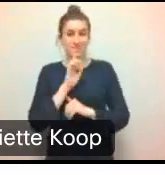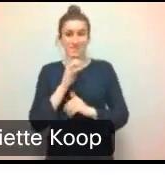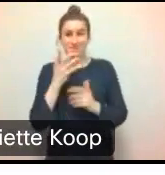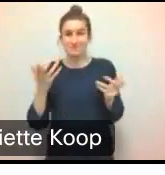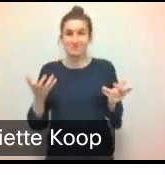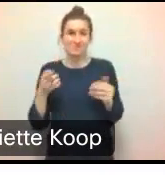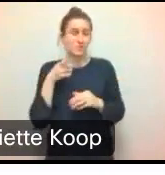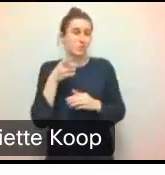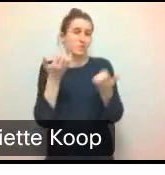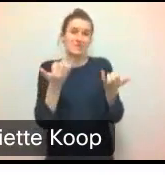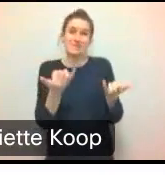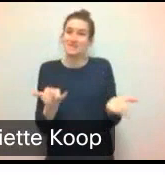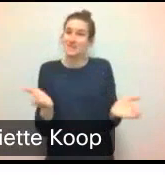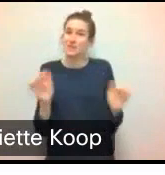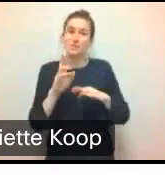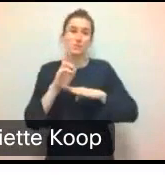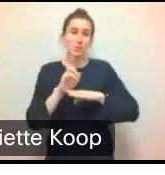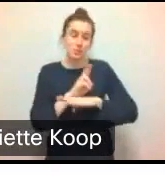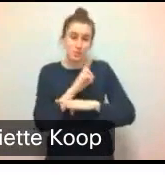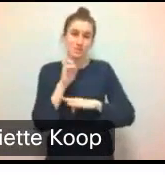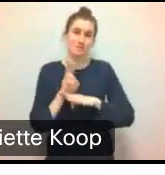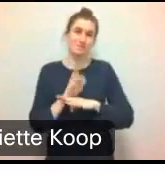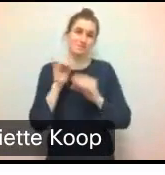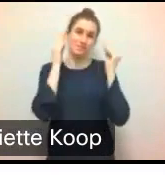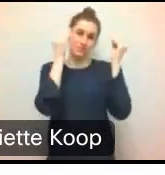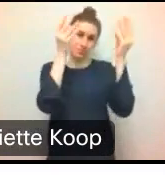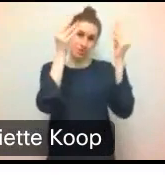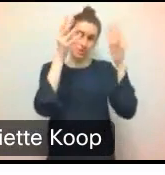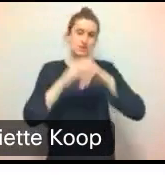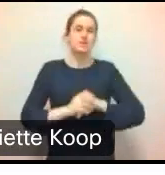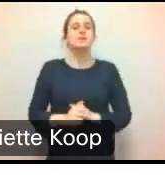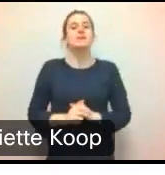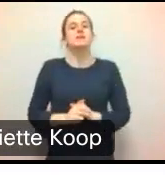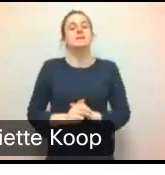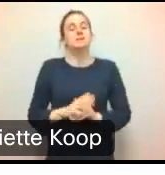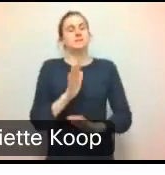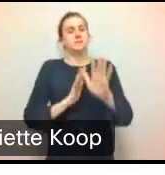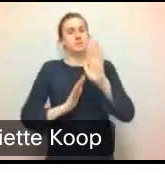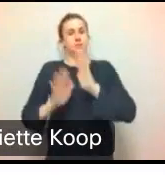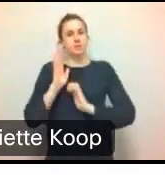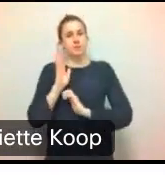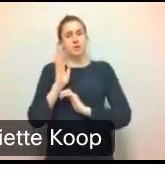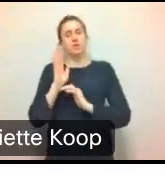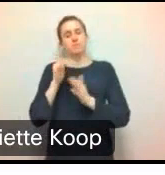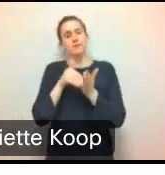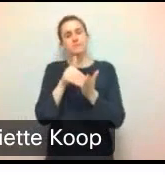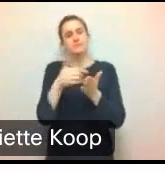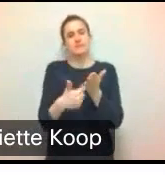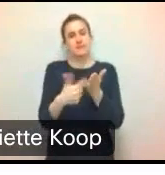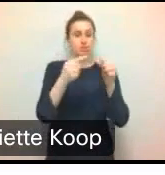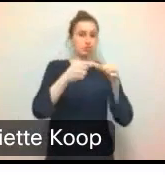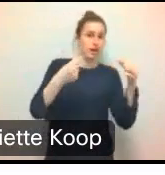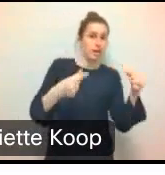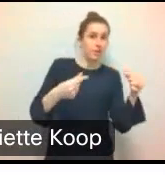on this information. The earlier ones, it still talks a little bit about looking at grammar and punctuation,